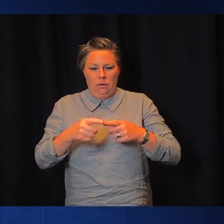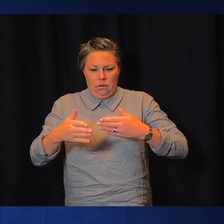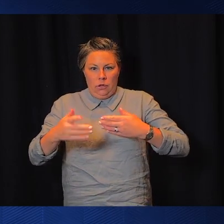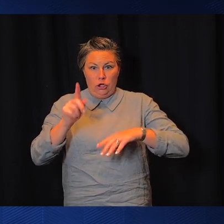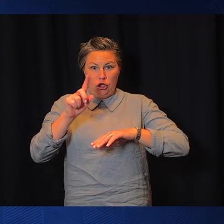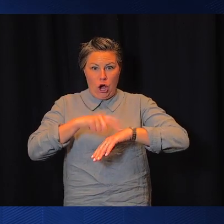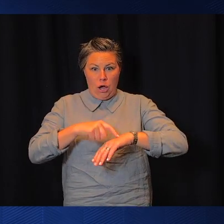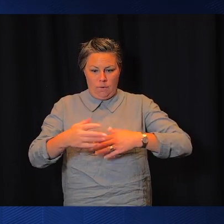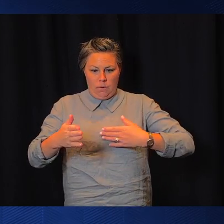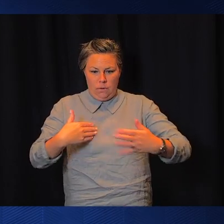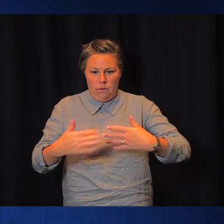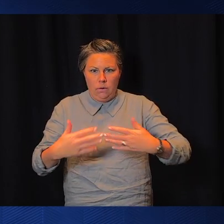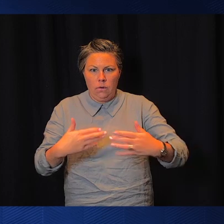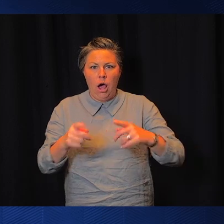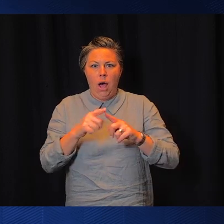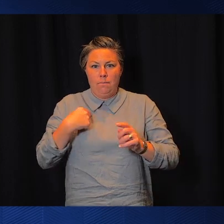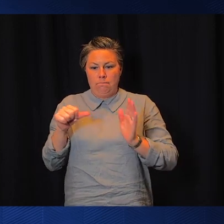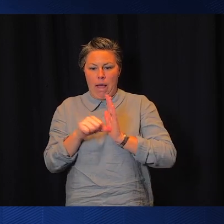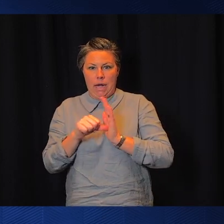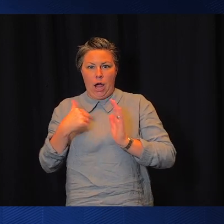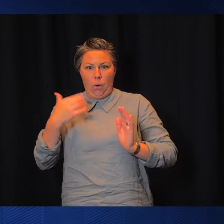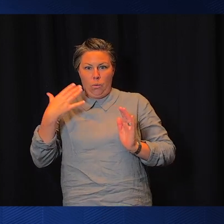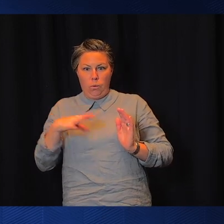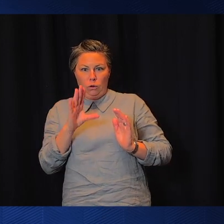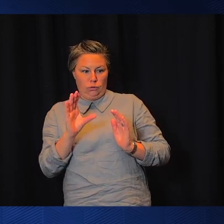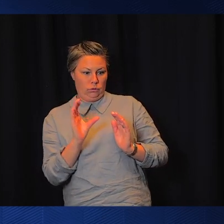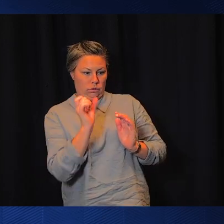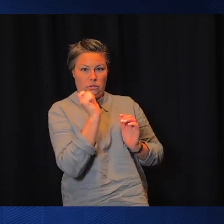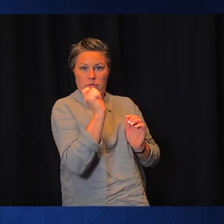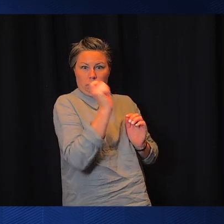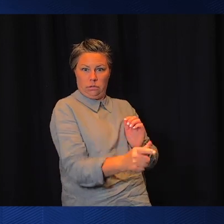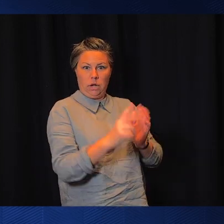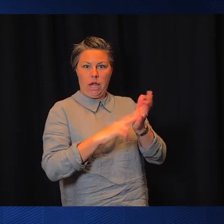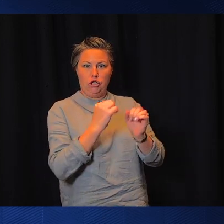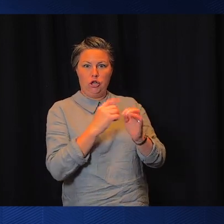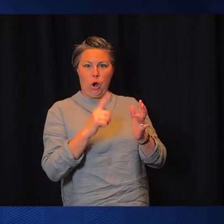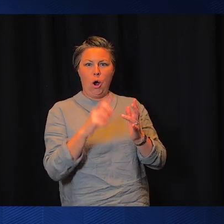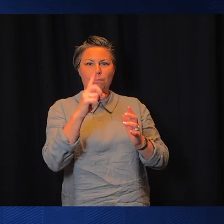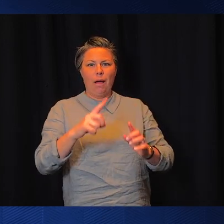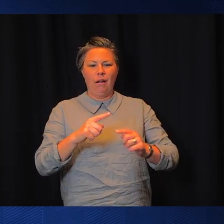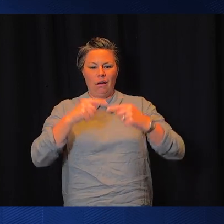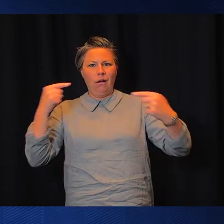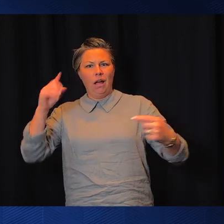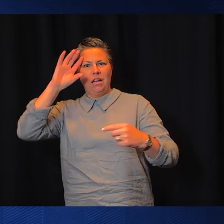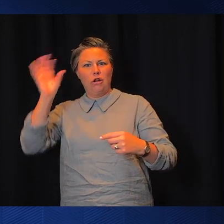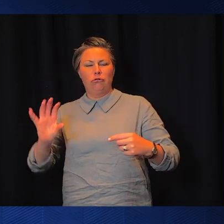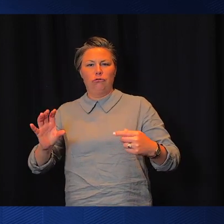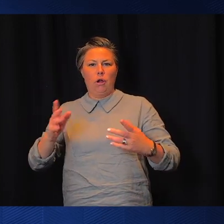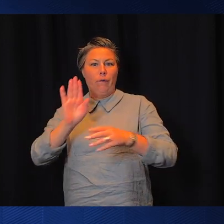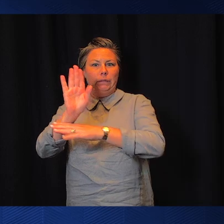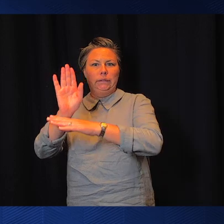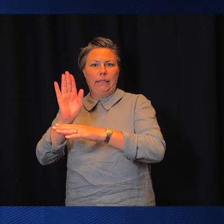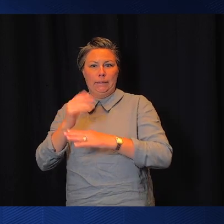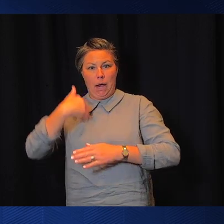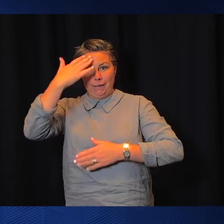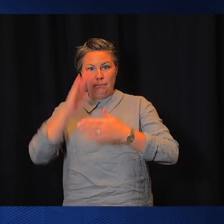want to transfer money to local NGOs, for example, from outside of the country, you want to provide aid. In our experience,